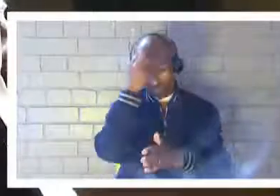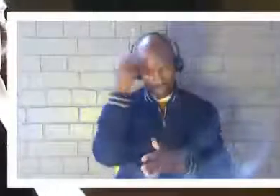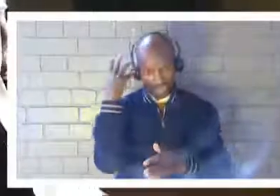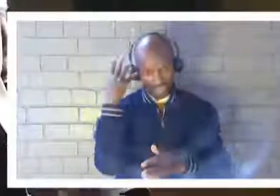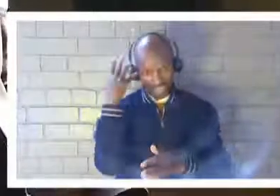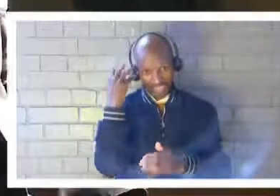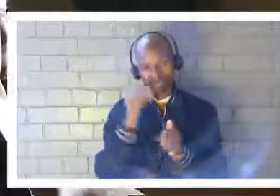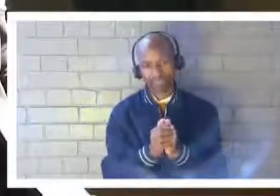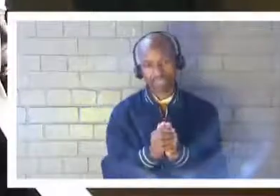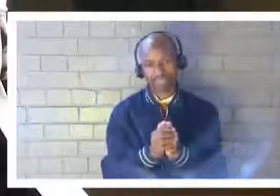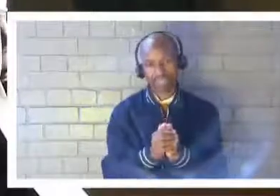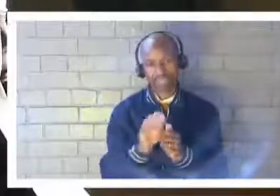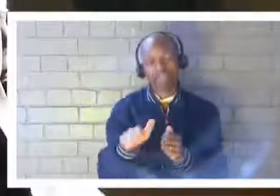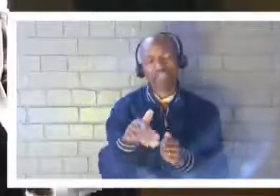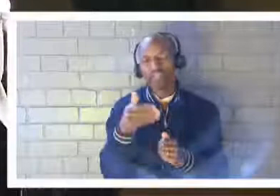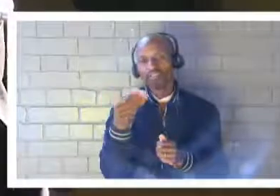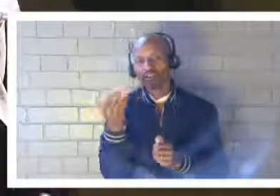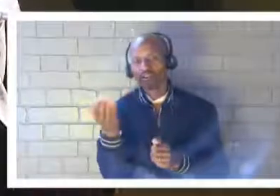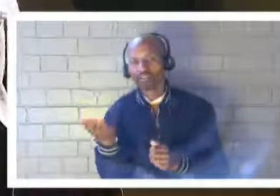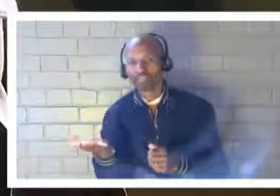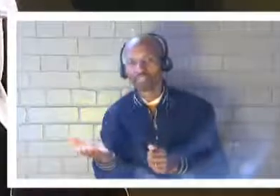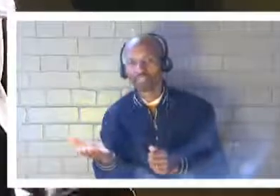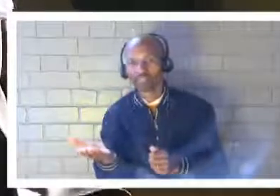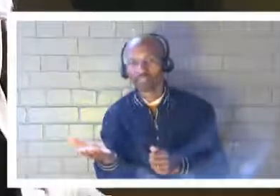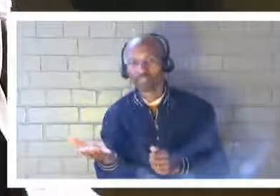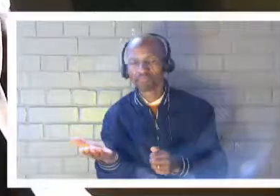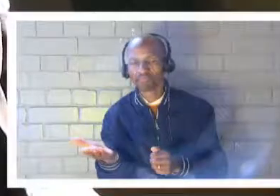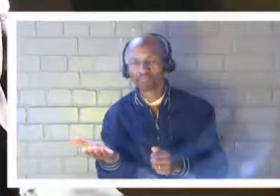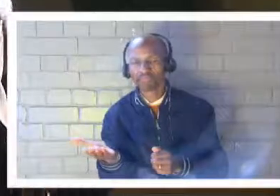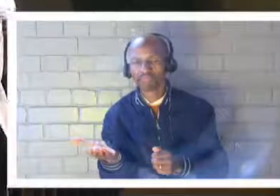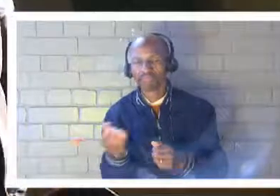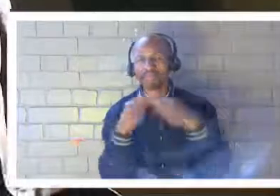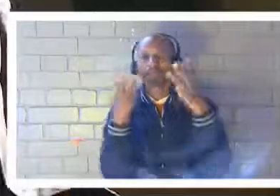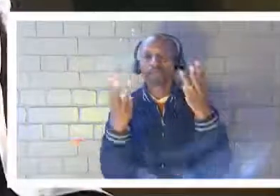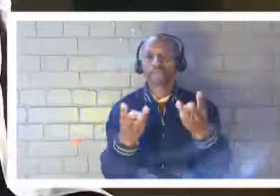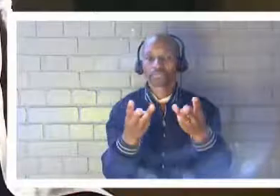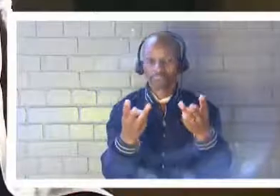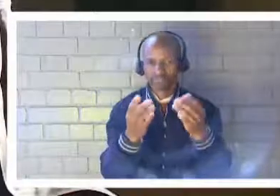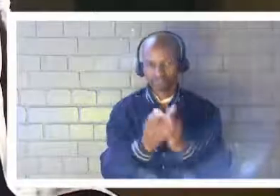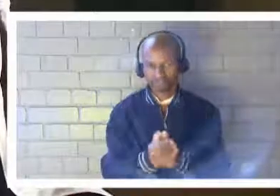one particular huge stakeholder